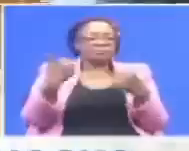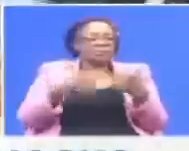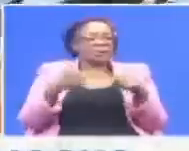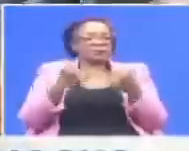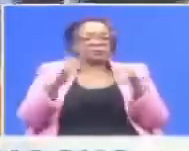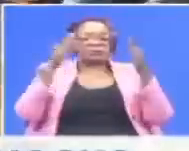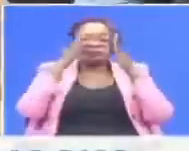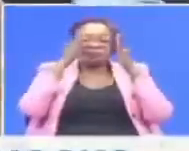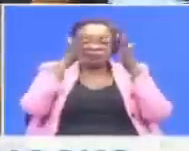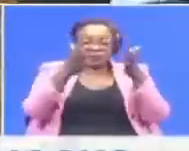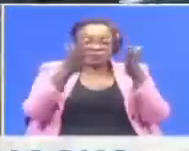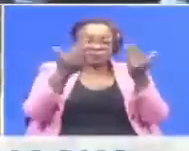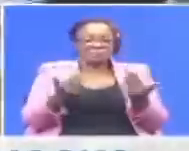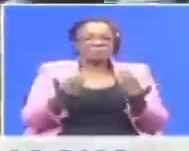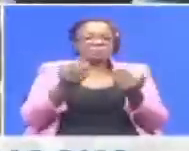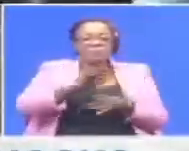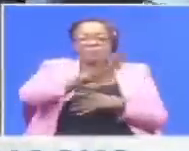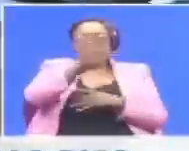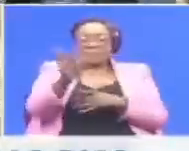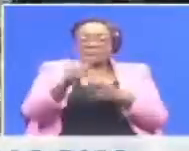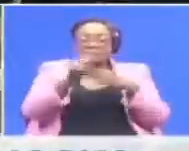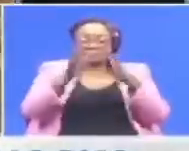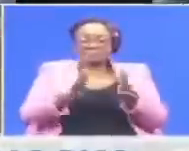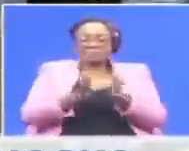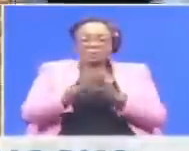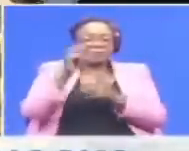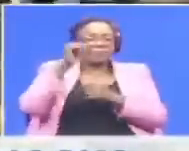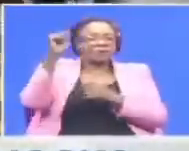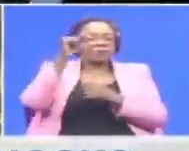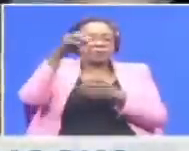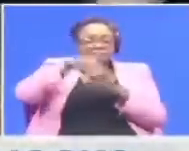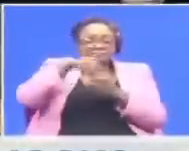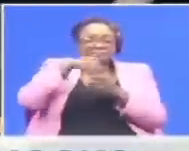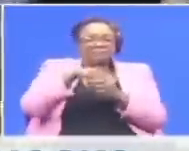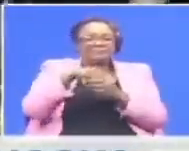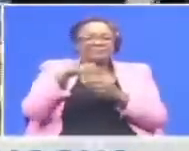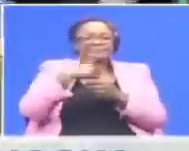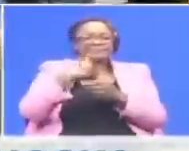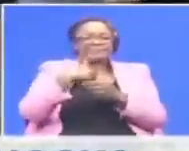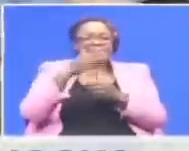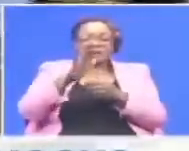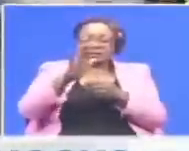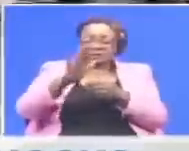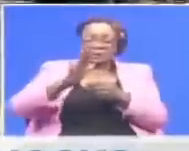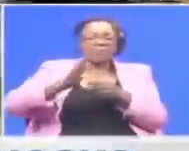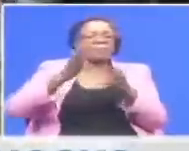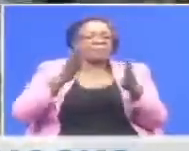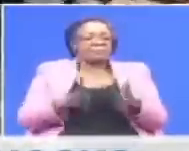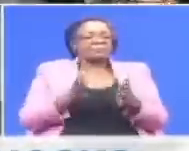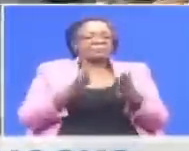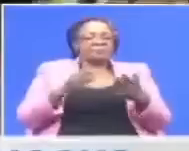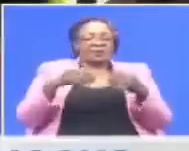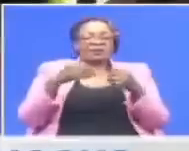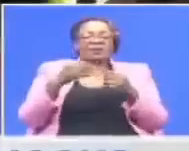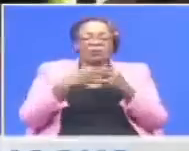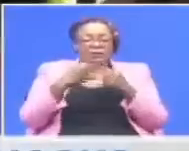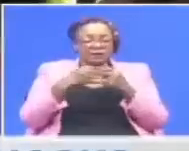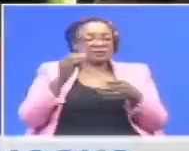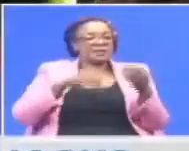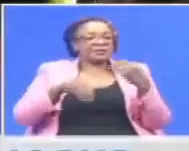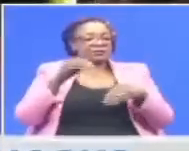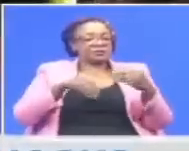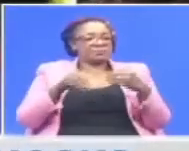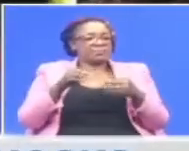now switched to the Wiper leader, with political insiders hailing him as a potential kingmaker in the August election. Tukio la